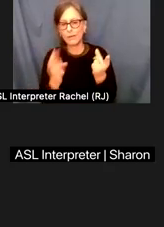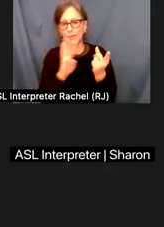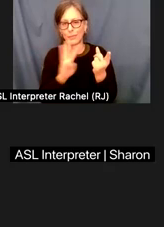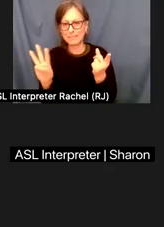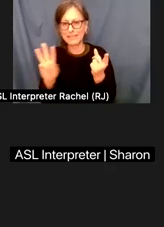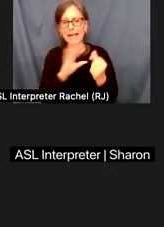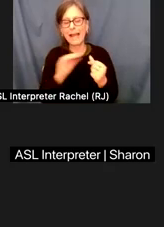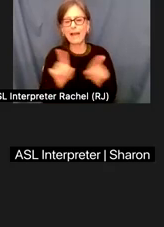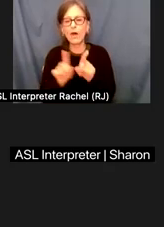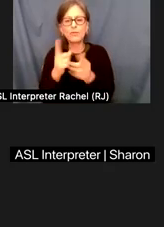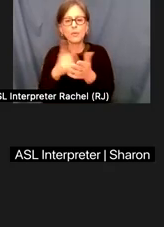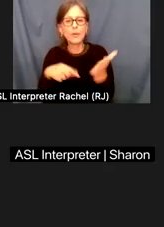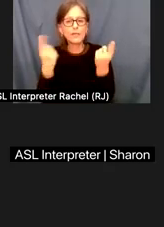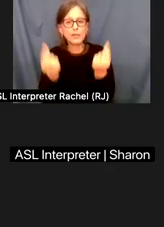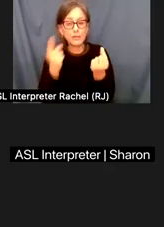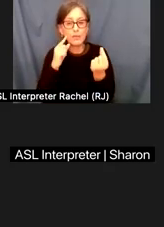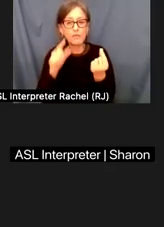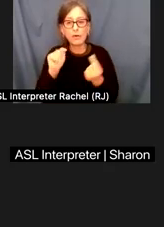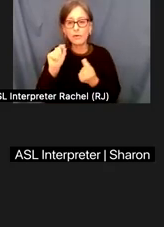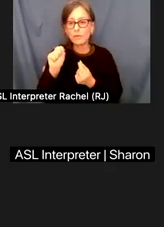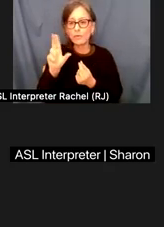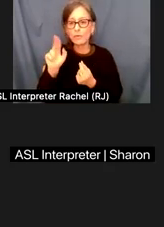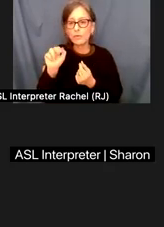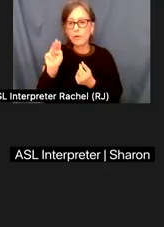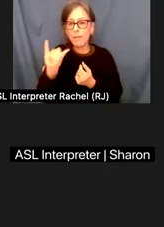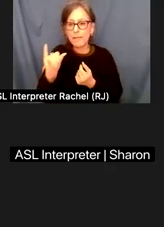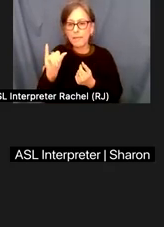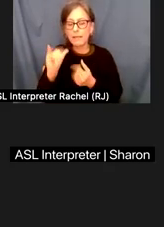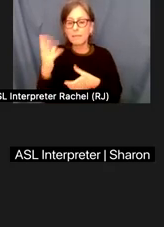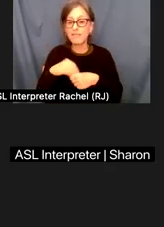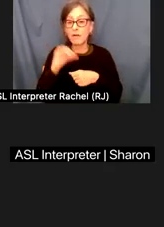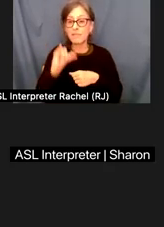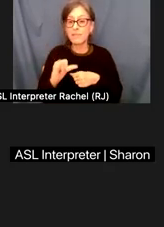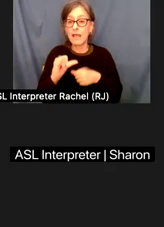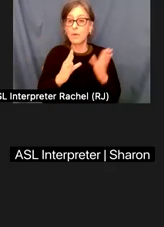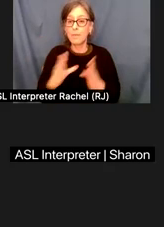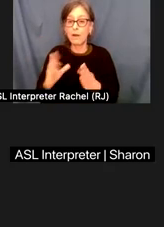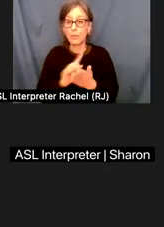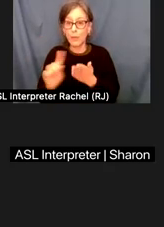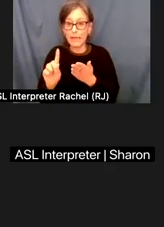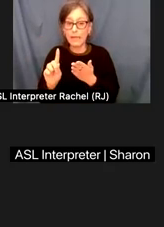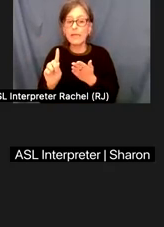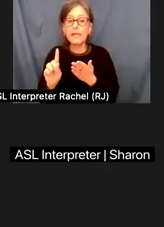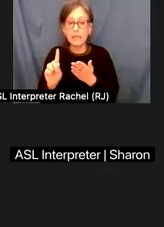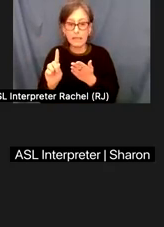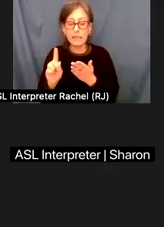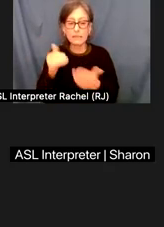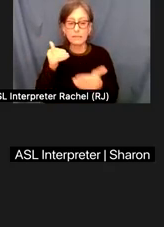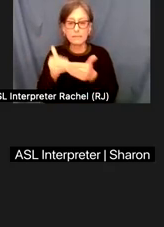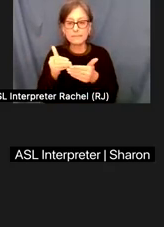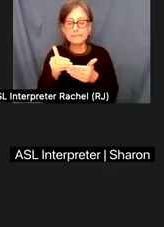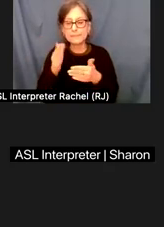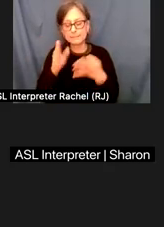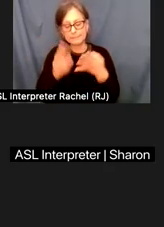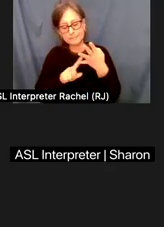as what to do for tsunamis and participate in Tsunami Preparedness Week. which is coming up at the end of March,